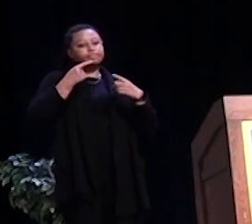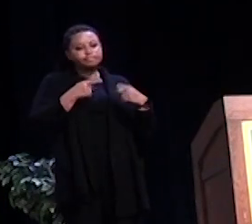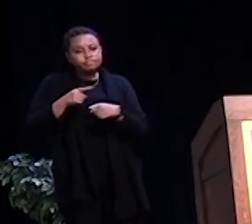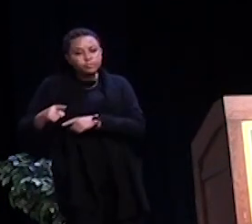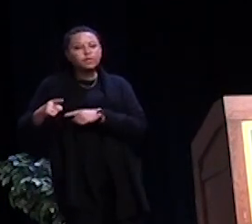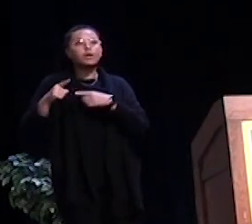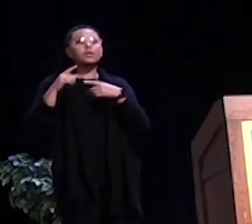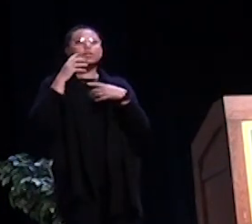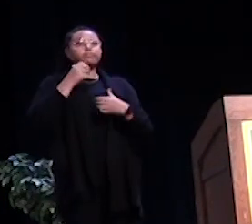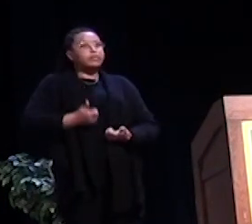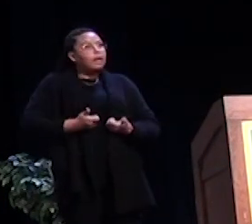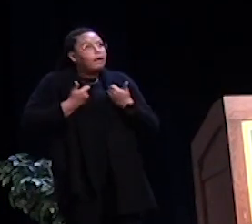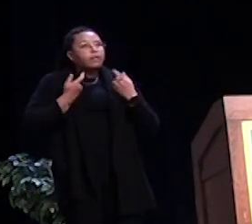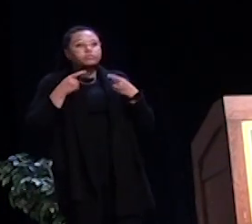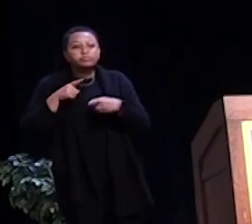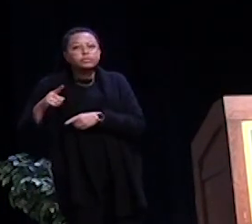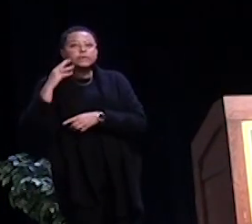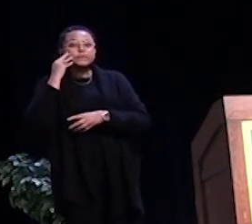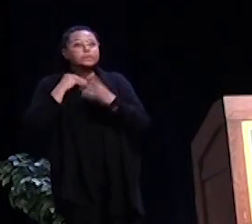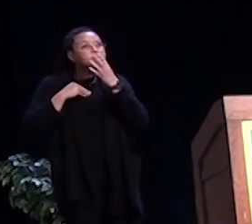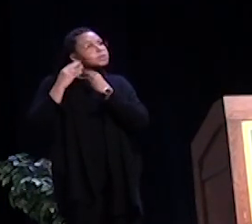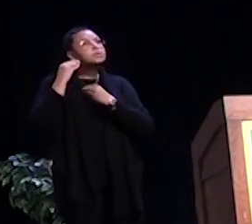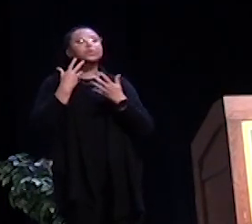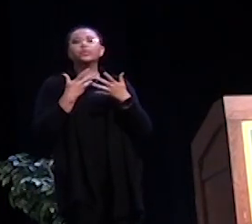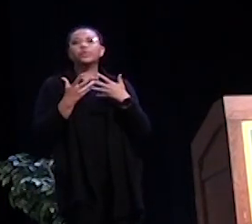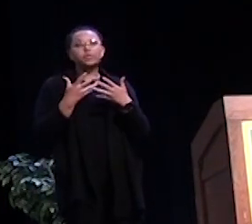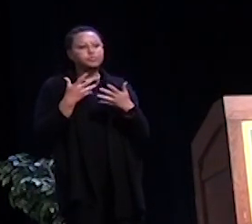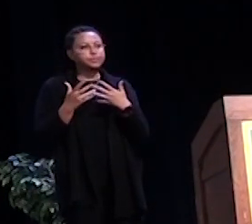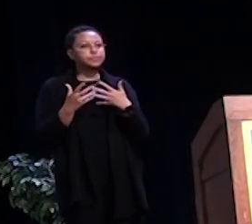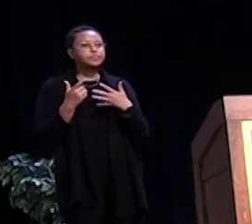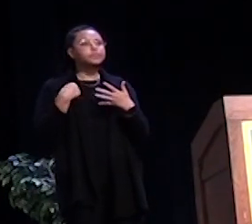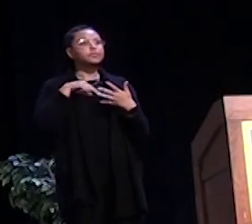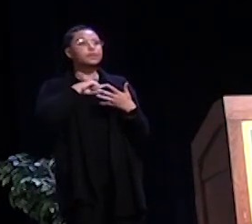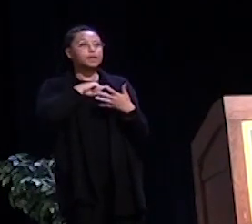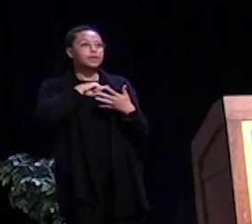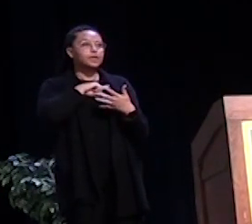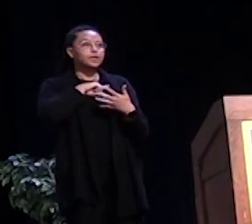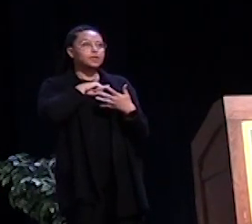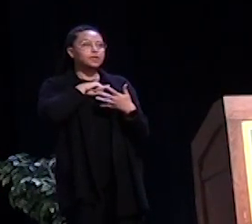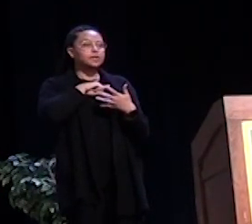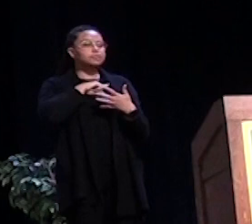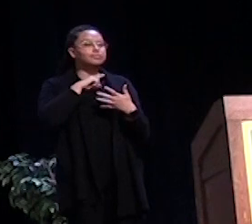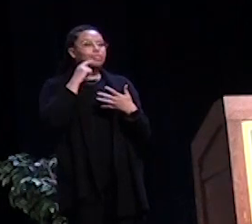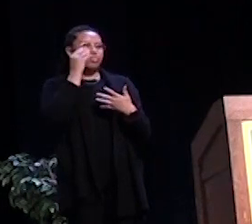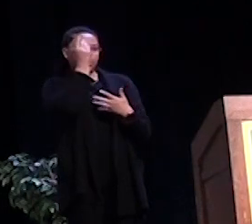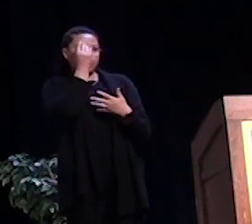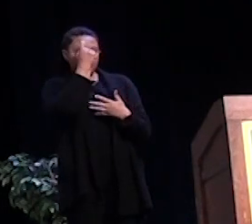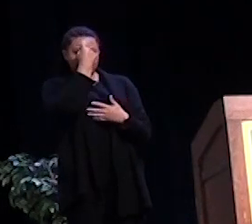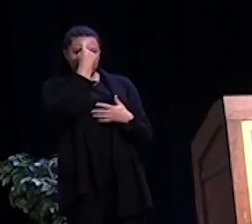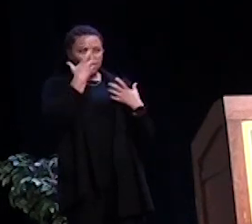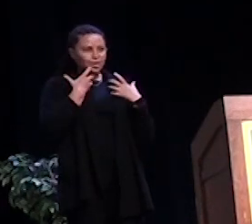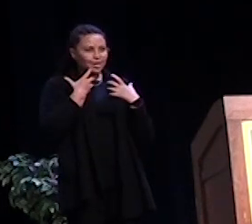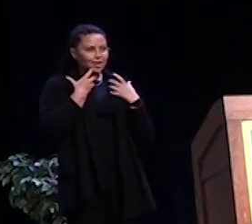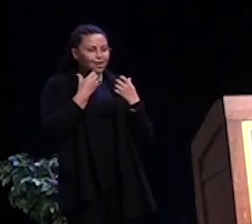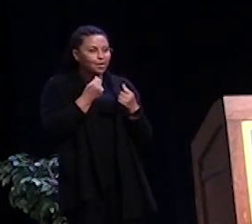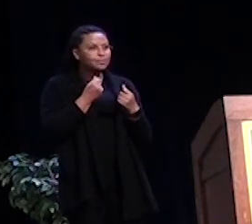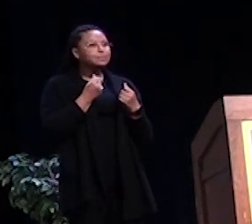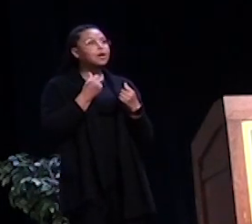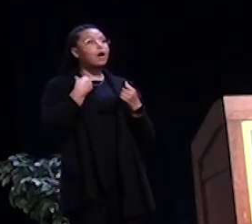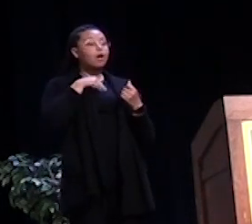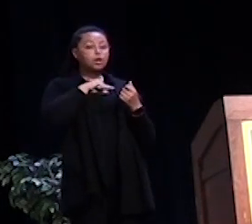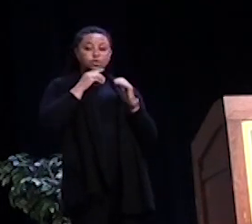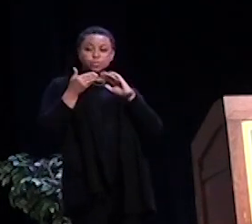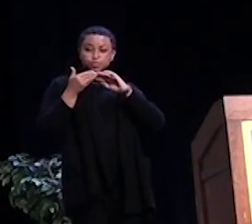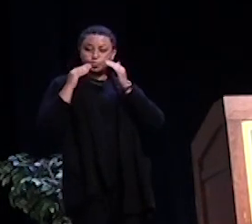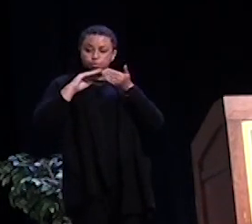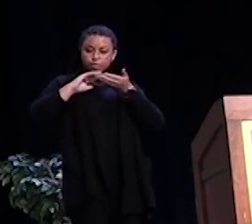about support and services, we think about mental health as an organization, and what we get out in the community to our partners is